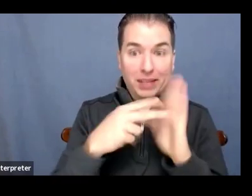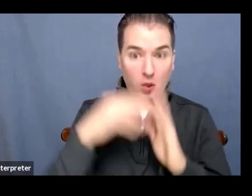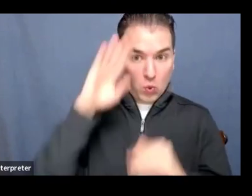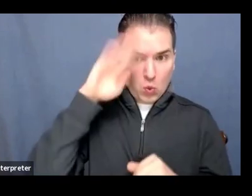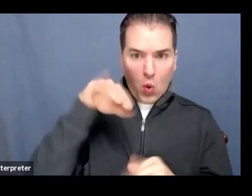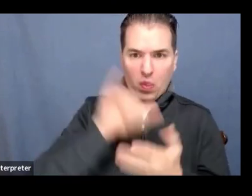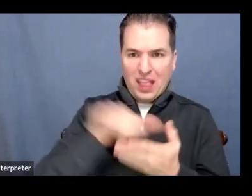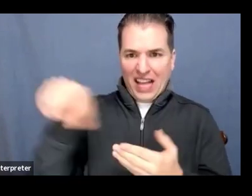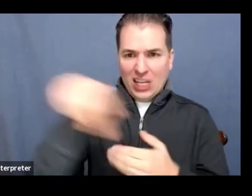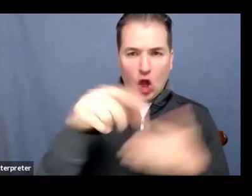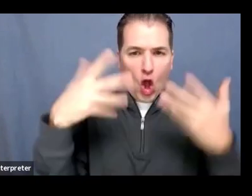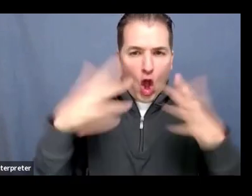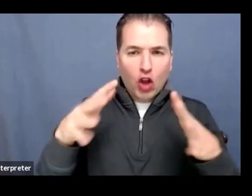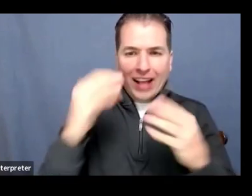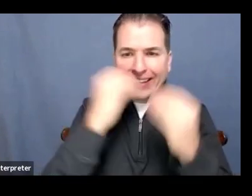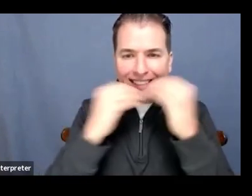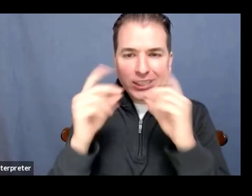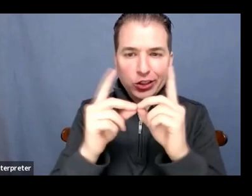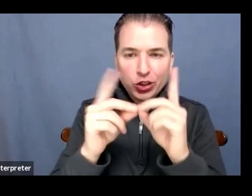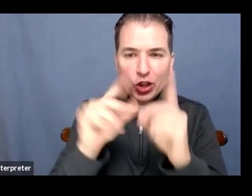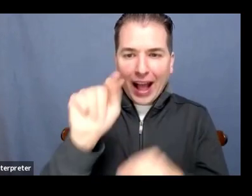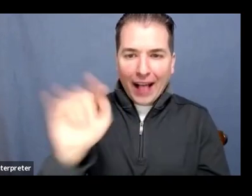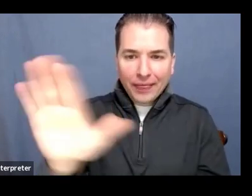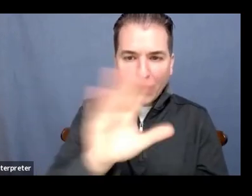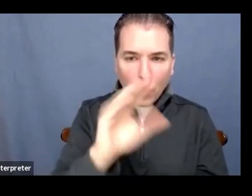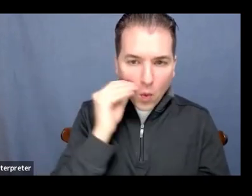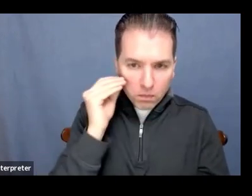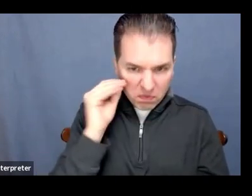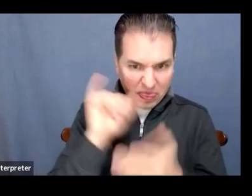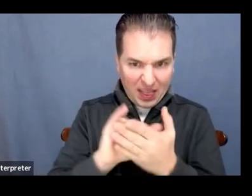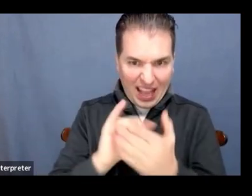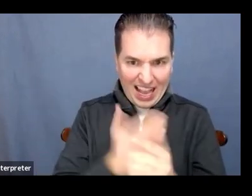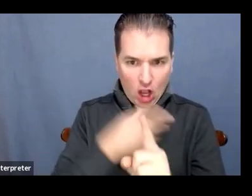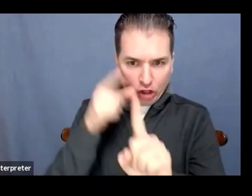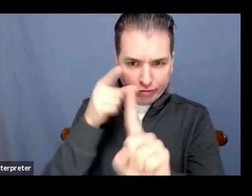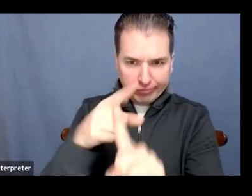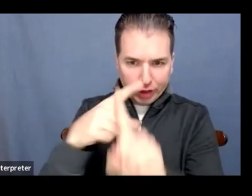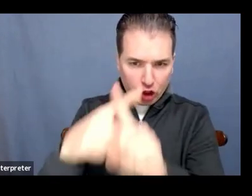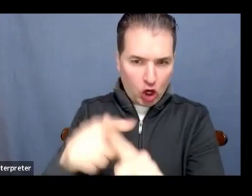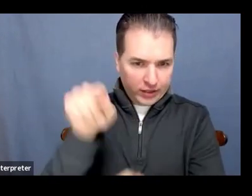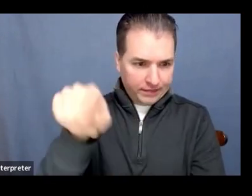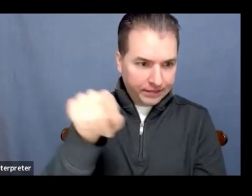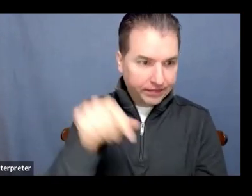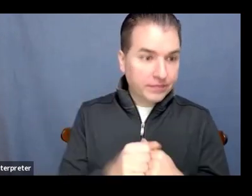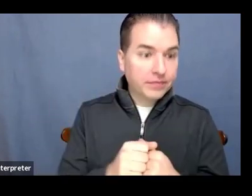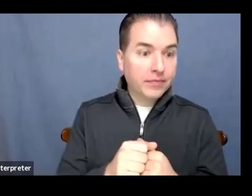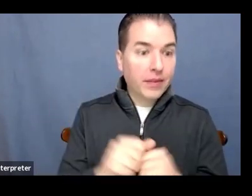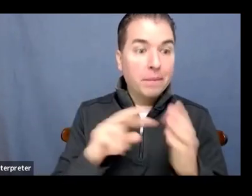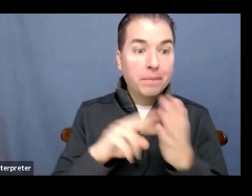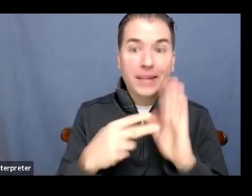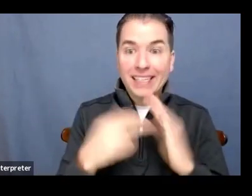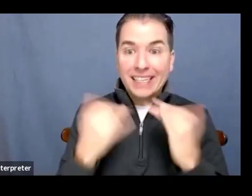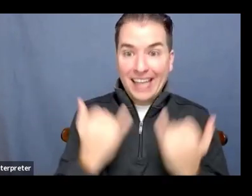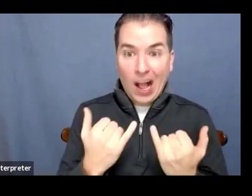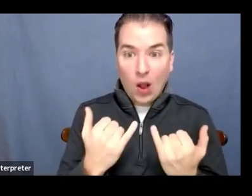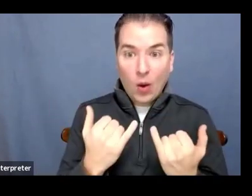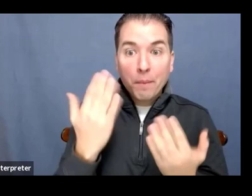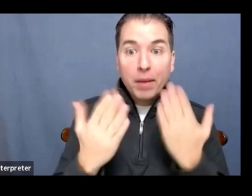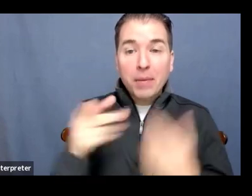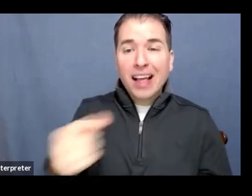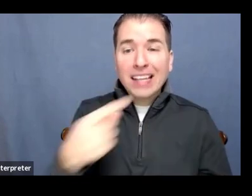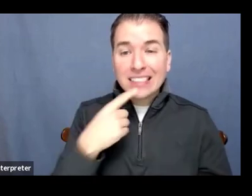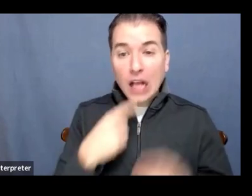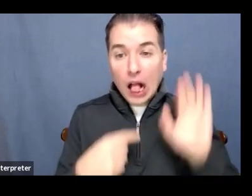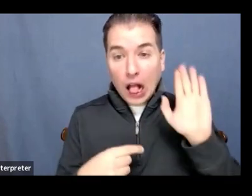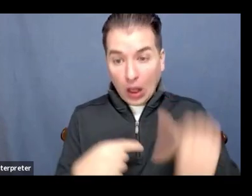do have dessert at home. And what their concern is, what they believe today is it's just not worth